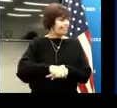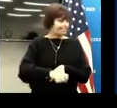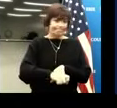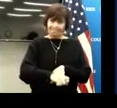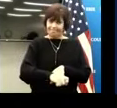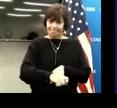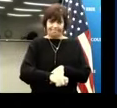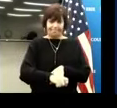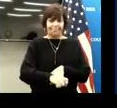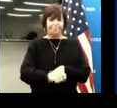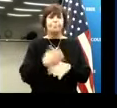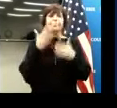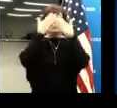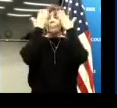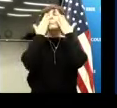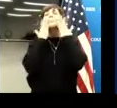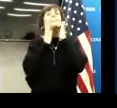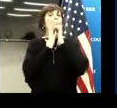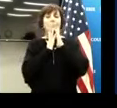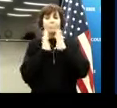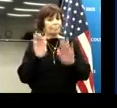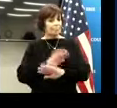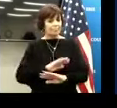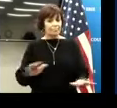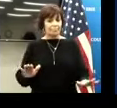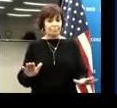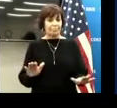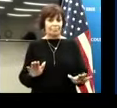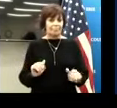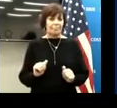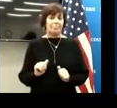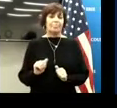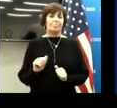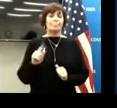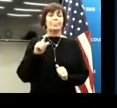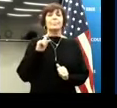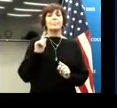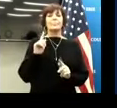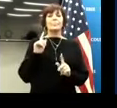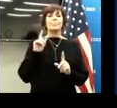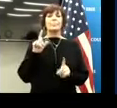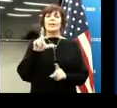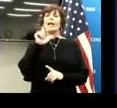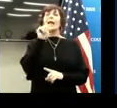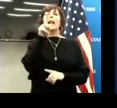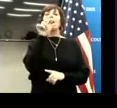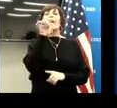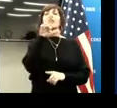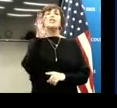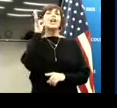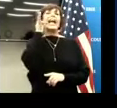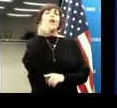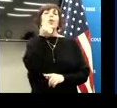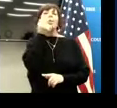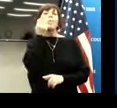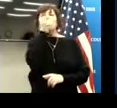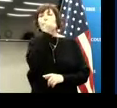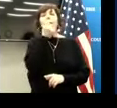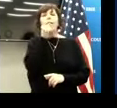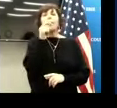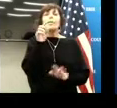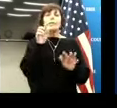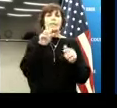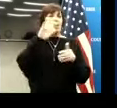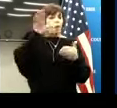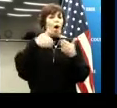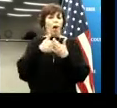salons, cosmetologist, esthetician, the provision of laser hair removal and electrolysis, and all